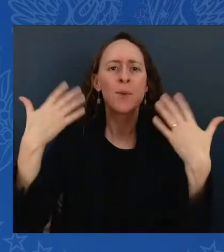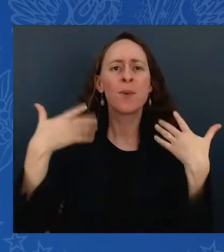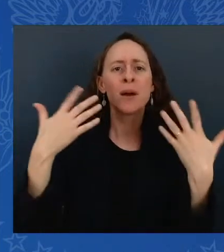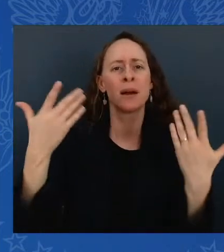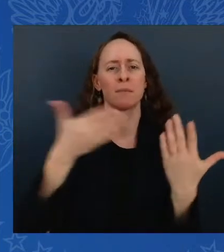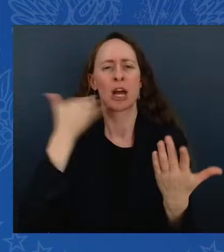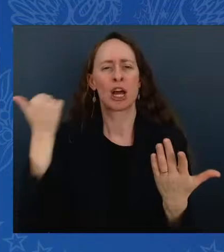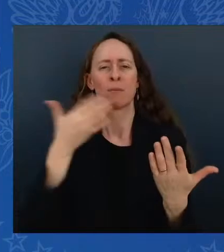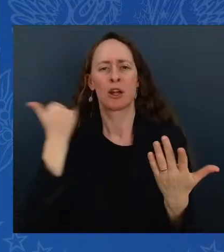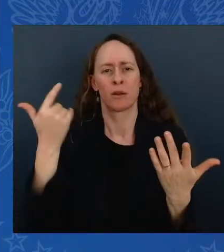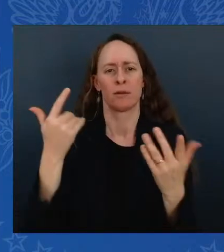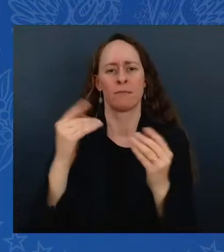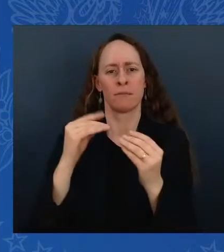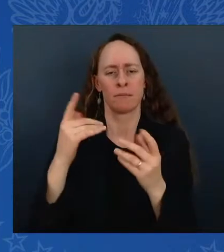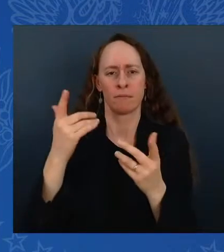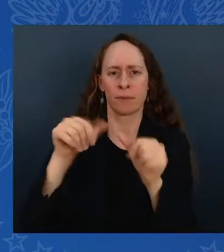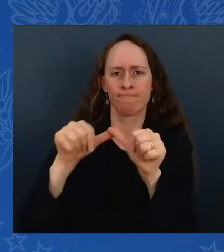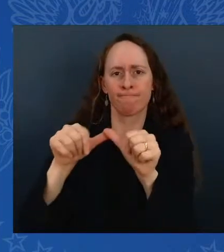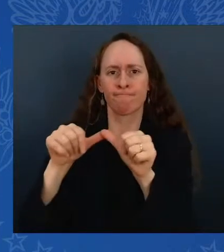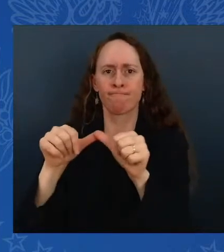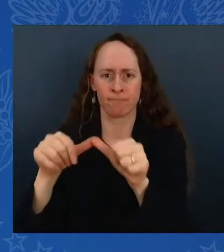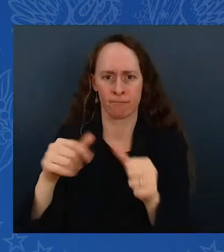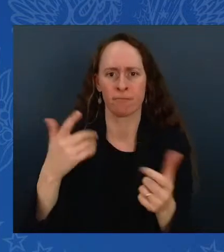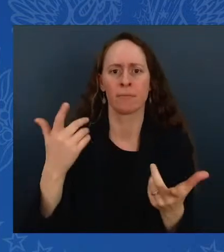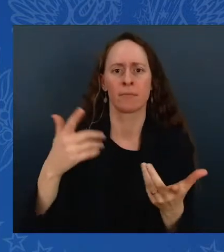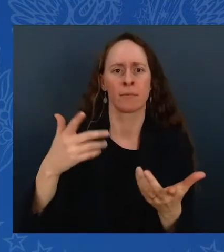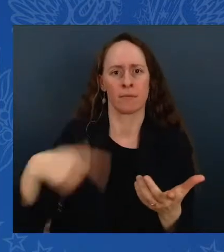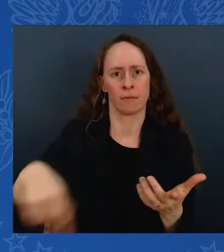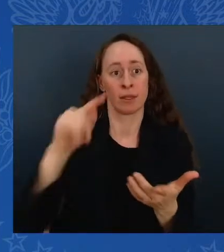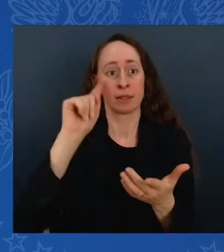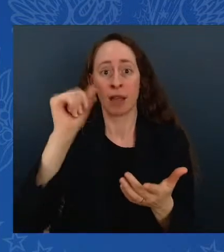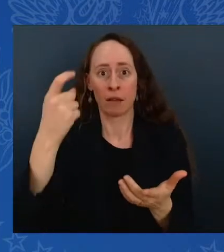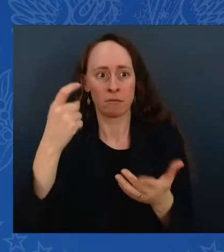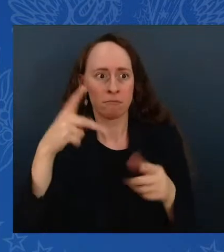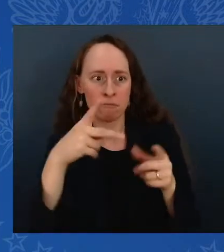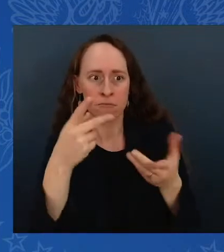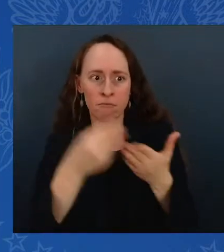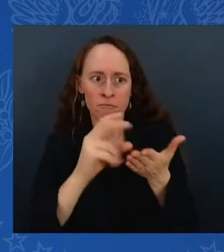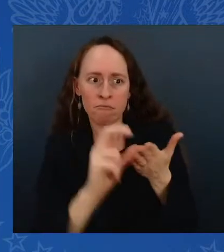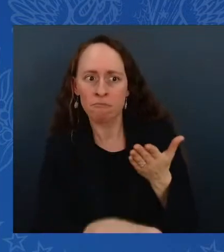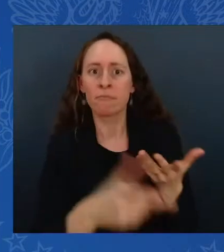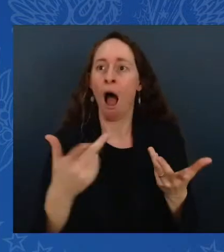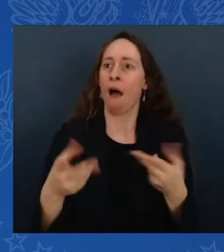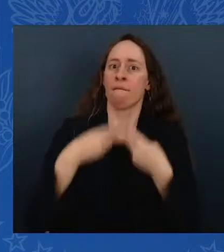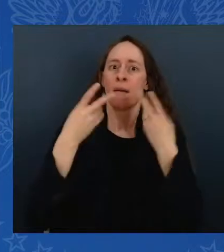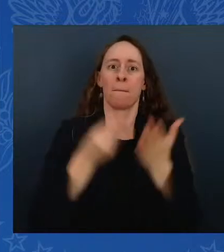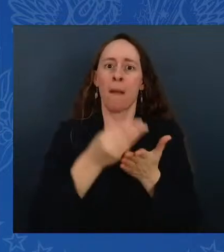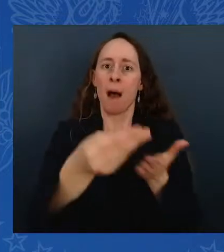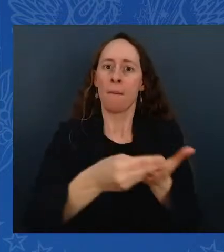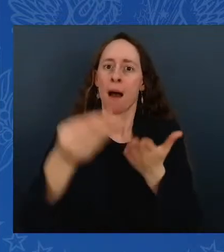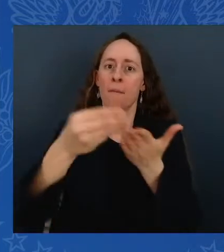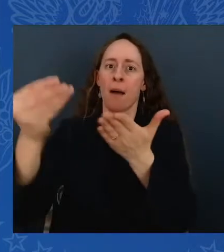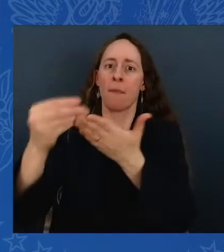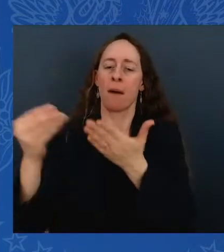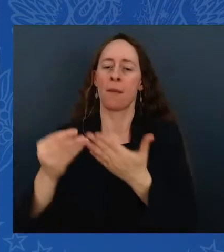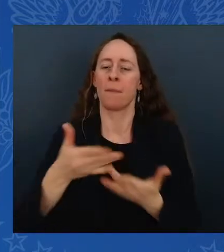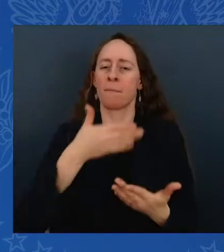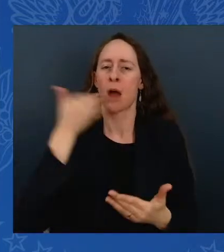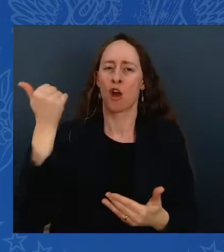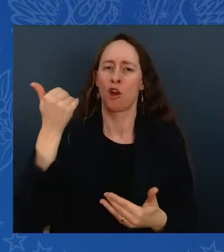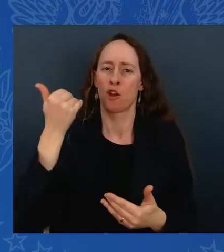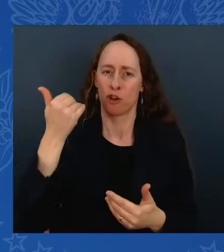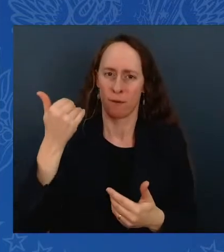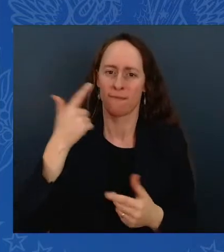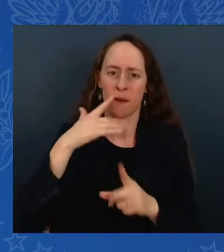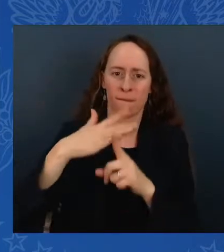more. And again, many of you are doing it, you're the ones doing it, are creating these good-paying jobs. The